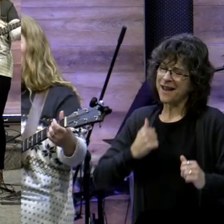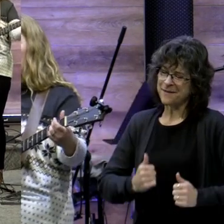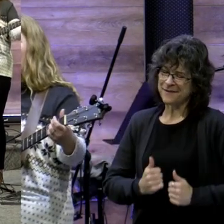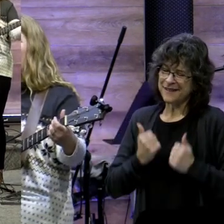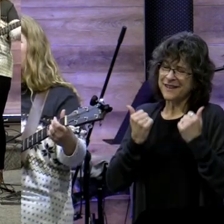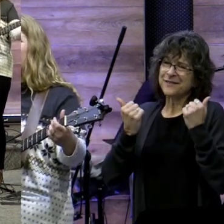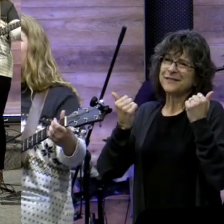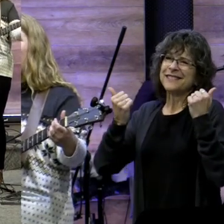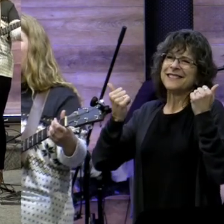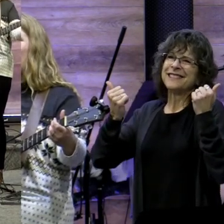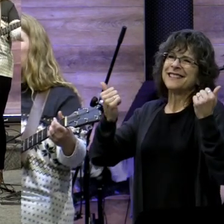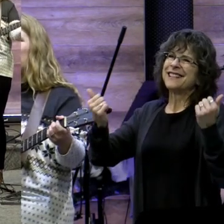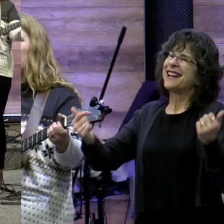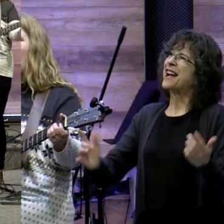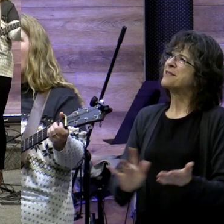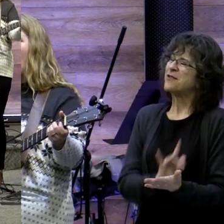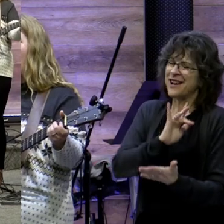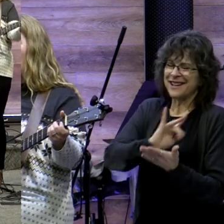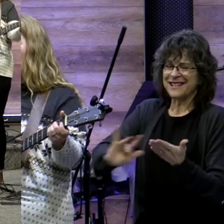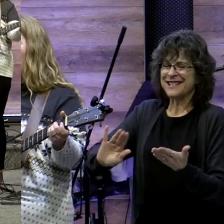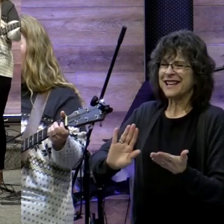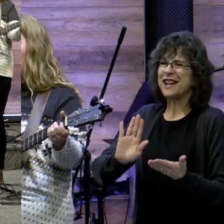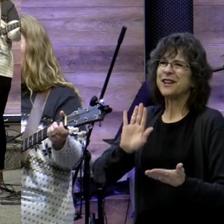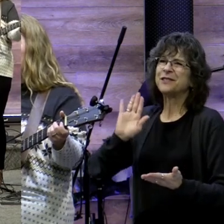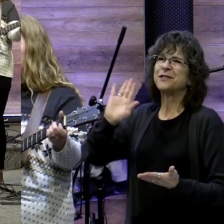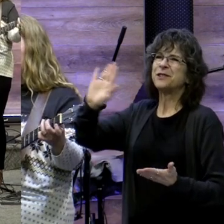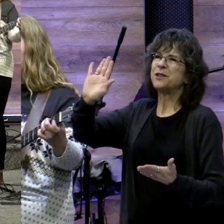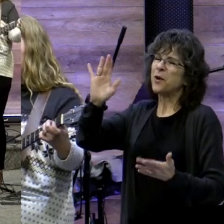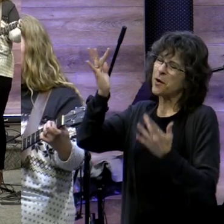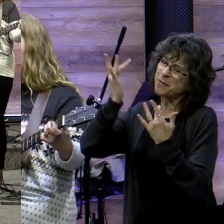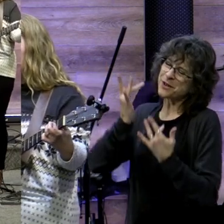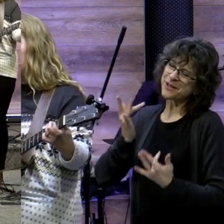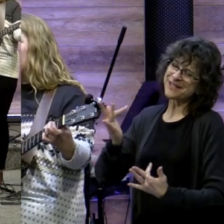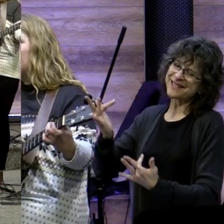am reconciled through mercy.